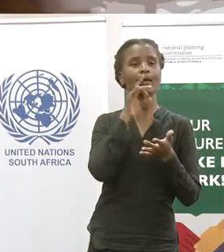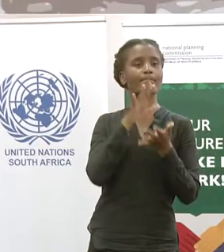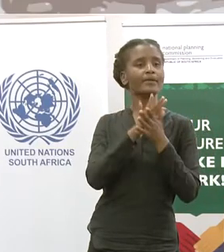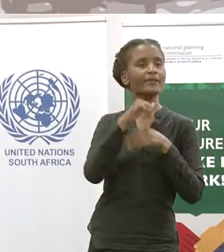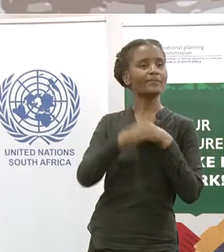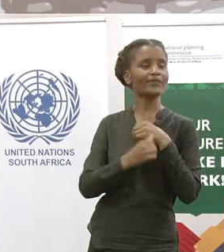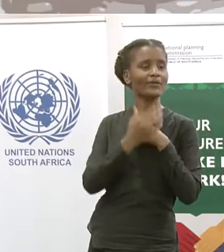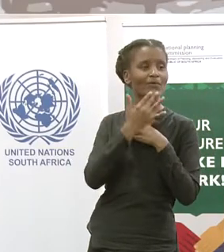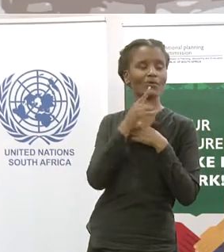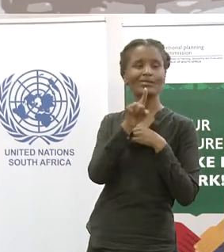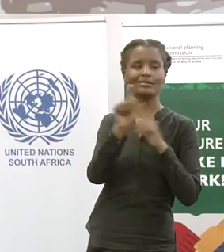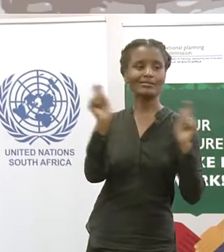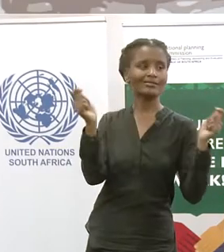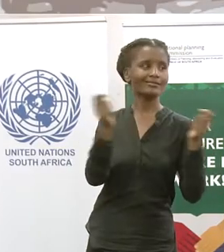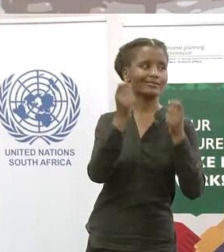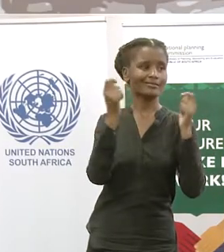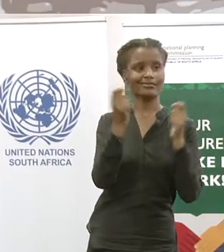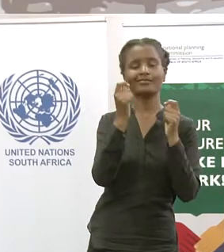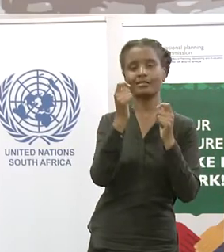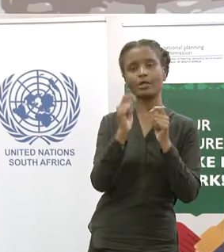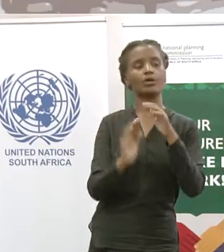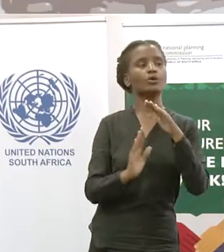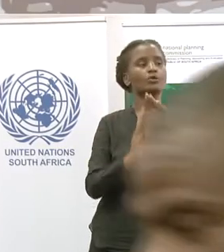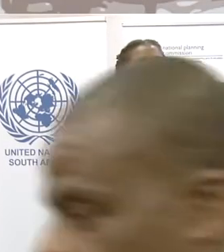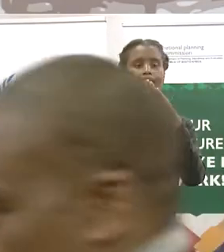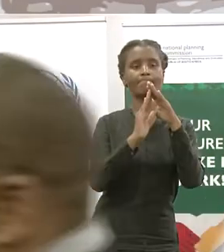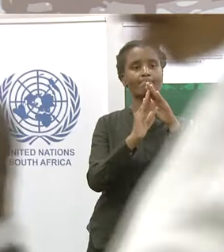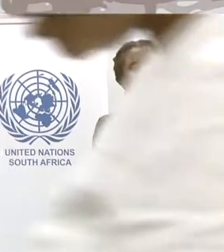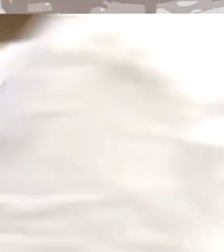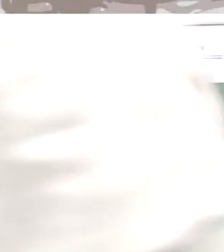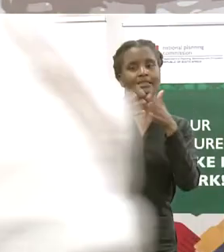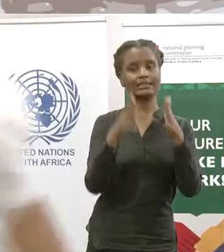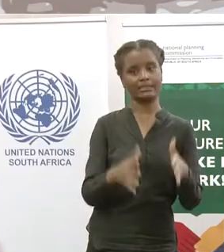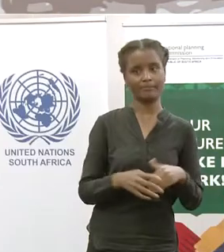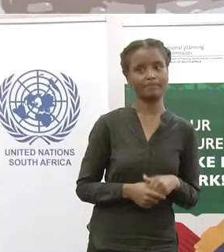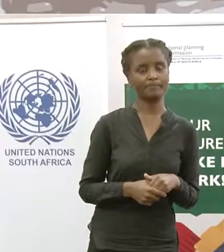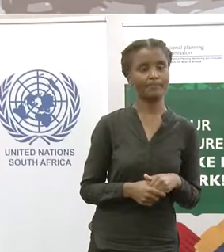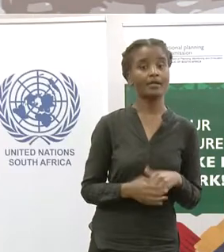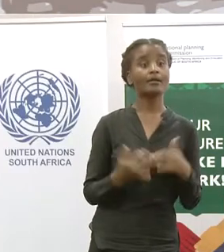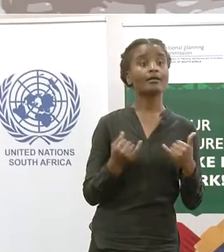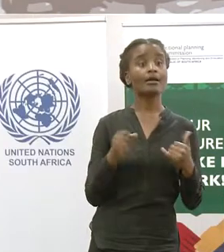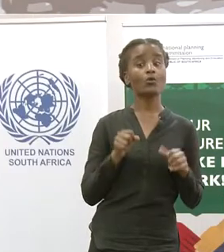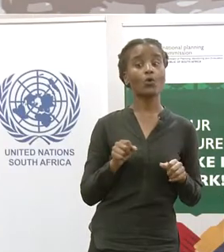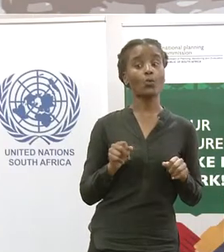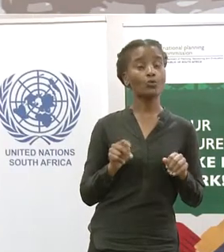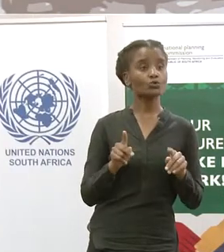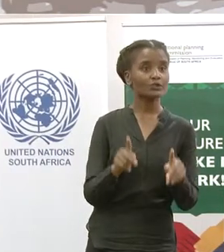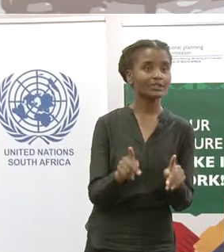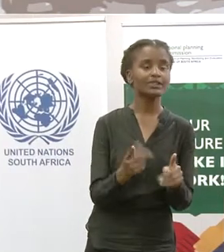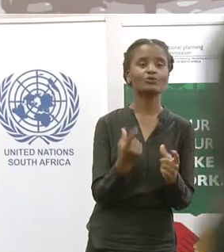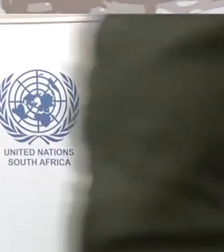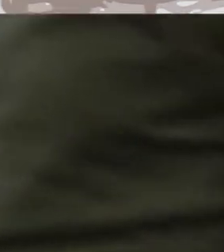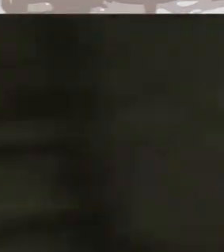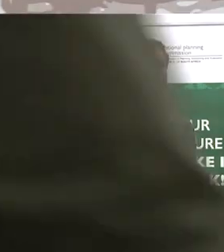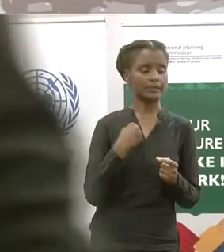one of our celebrated and iconic African leader. Let us seize this opportunity to get out of our comfort